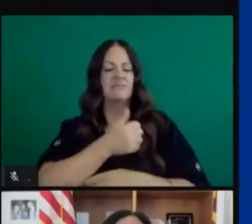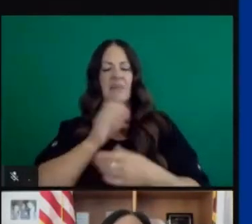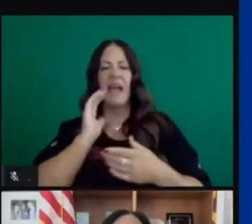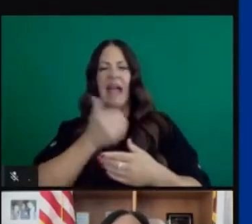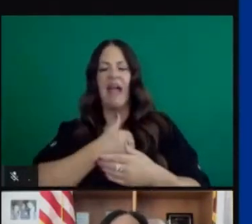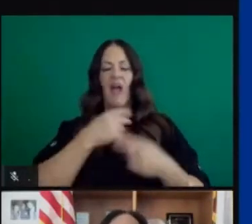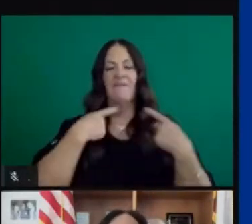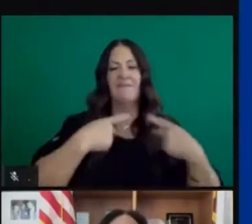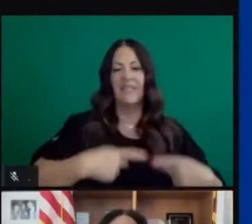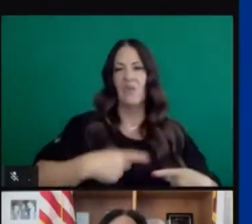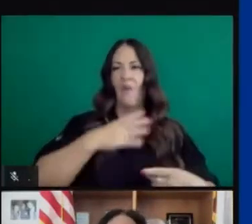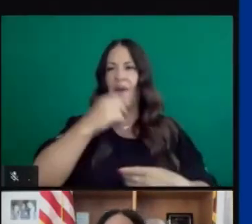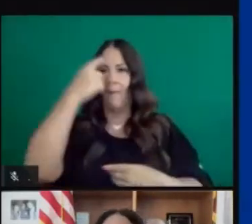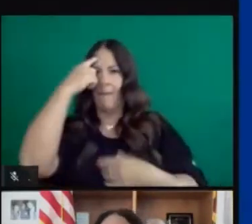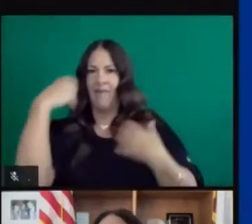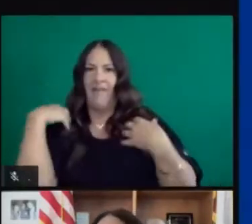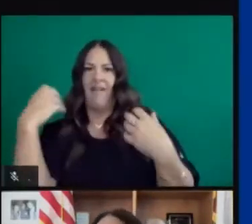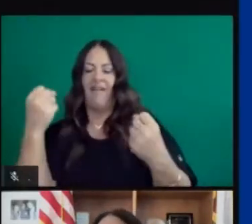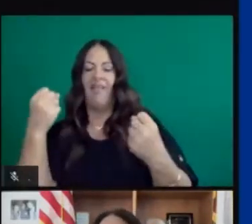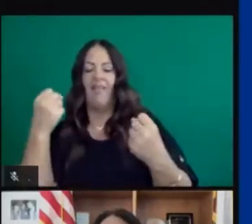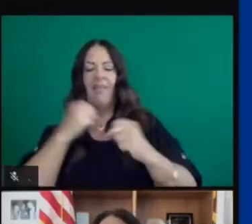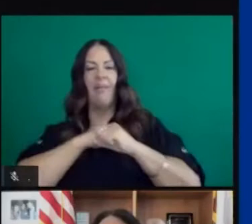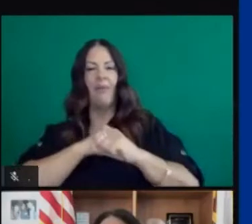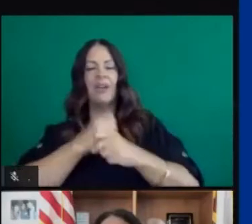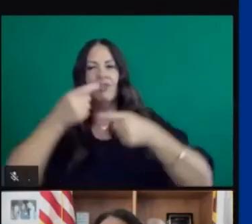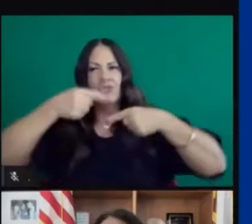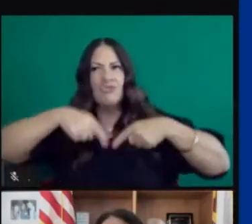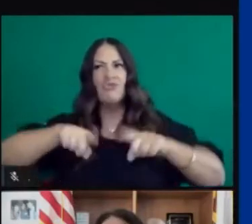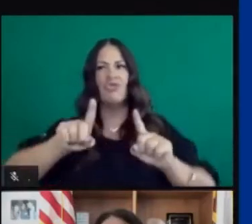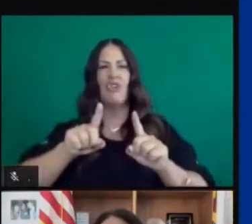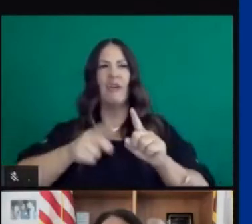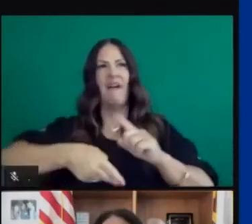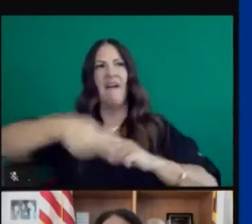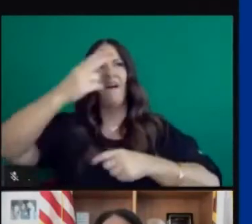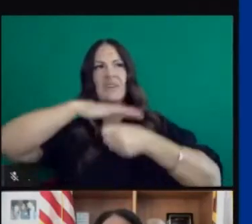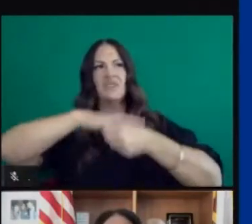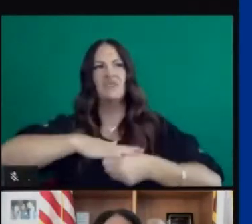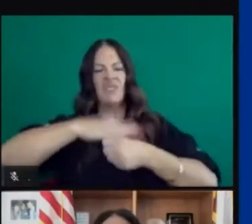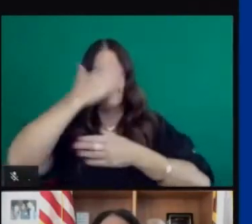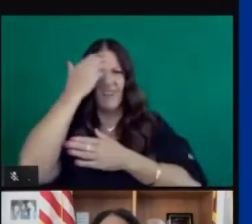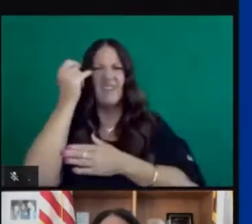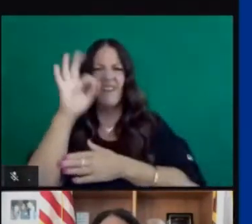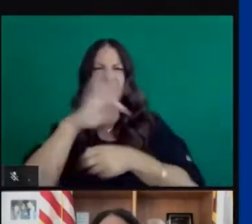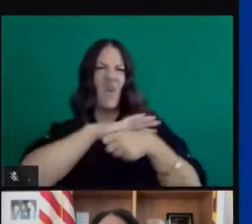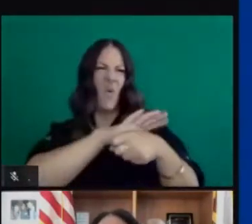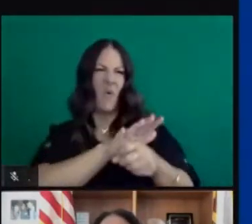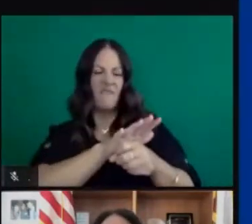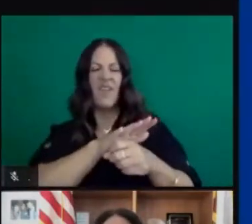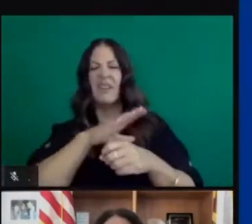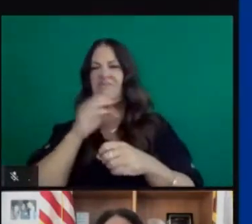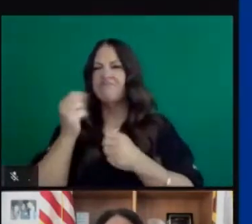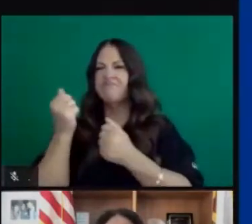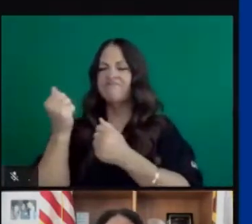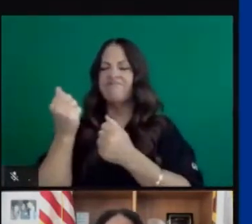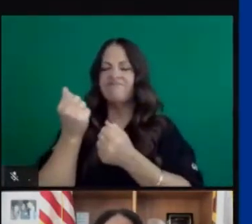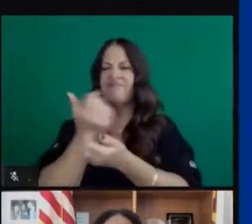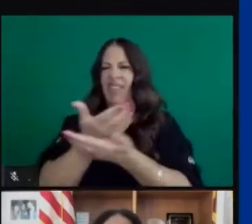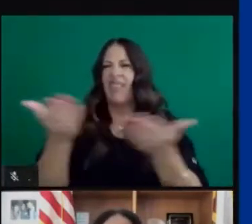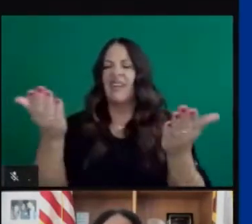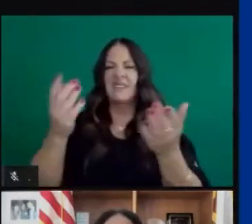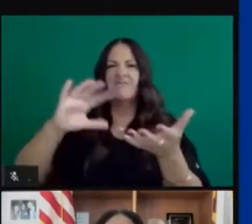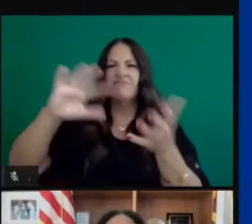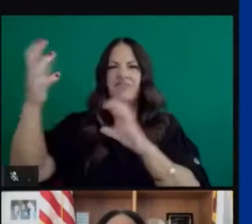our physical and mental health during this time when we're all experiencing just high levels of